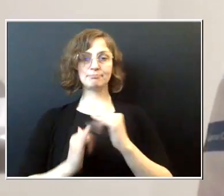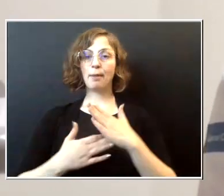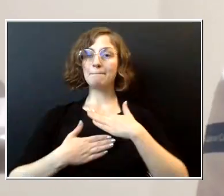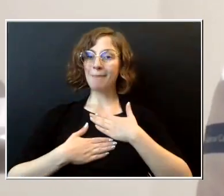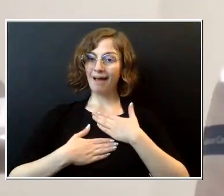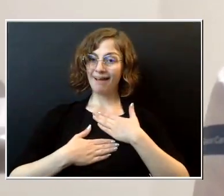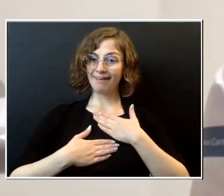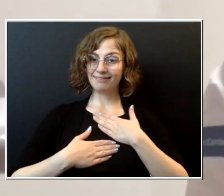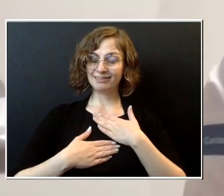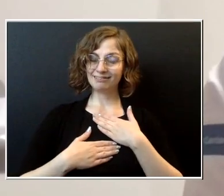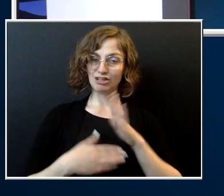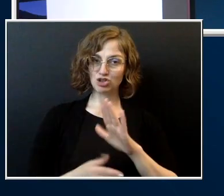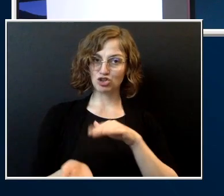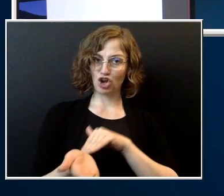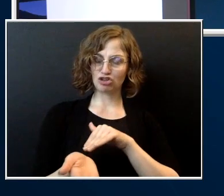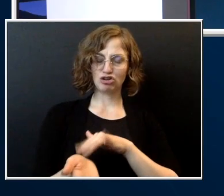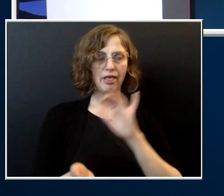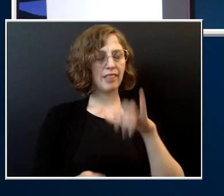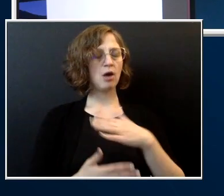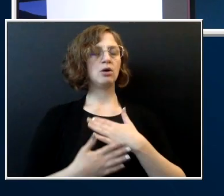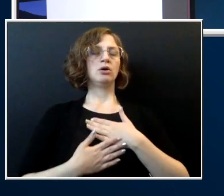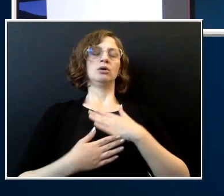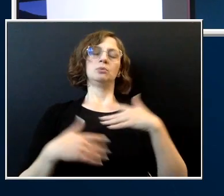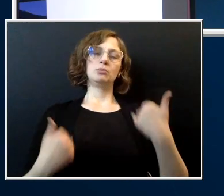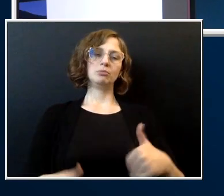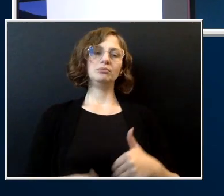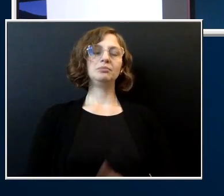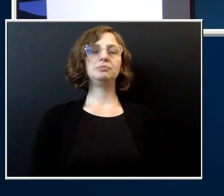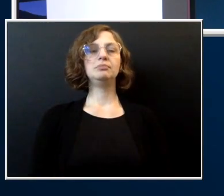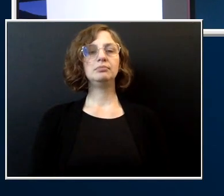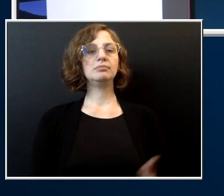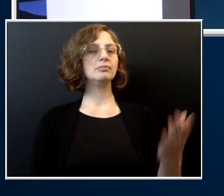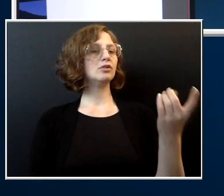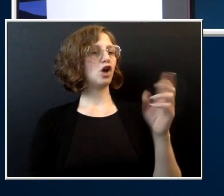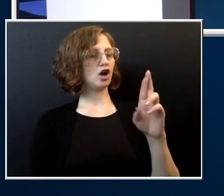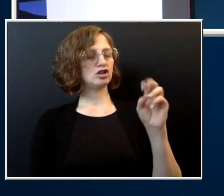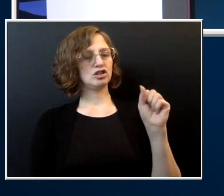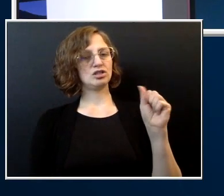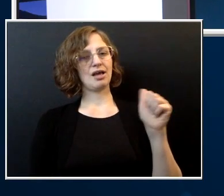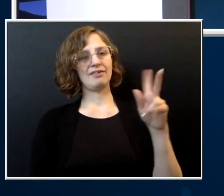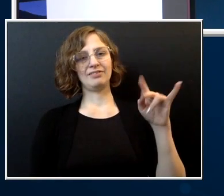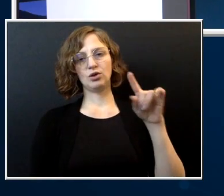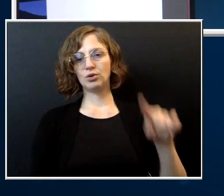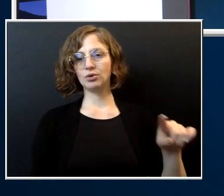that was really powerful. Dr. Savia, what's the takeaway today?